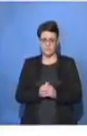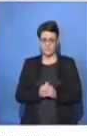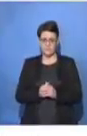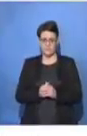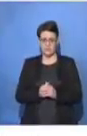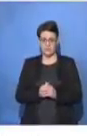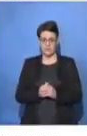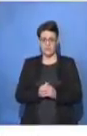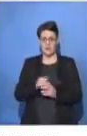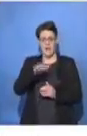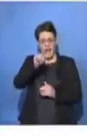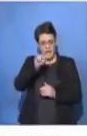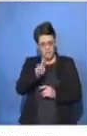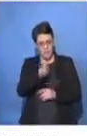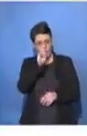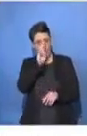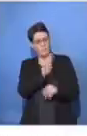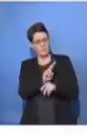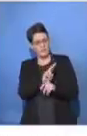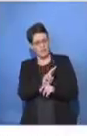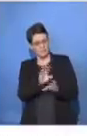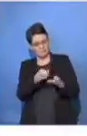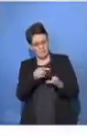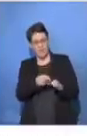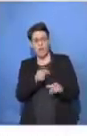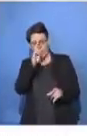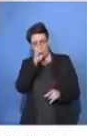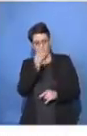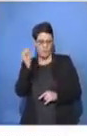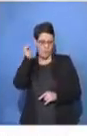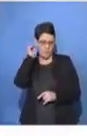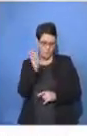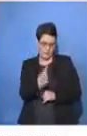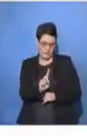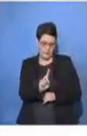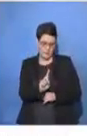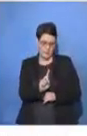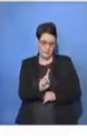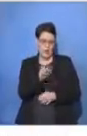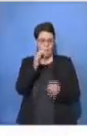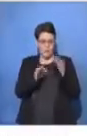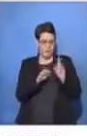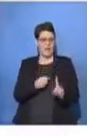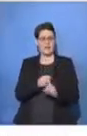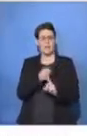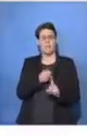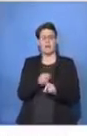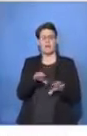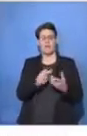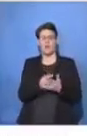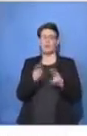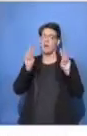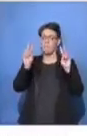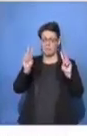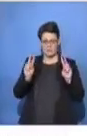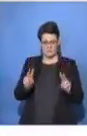The African Union Observer Mission noted that the political campaign activities were generally